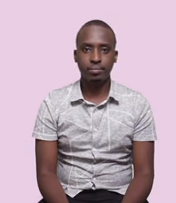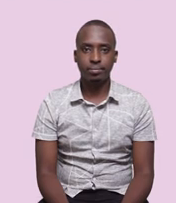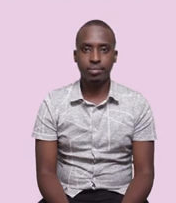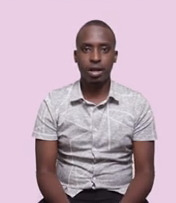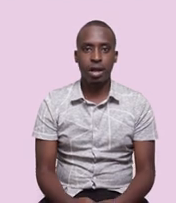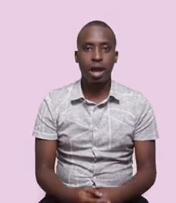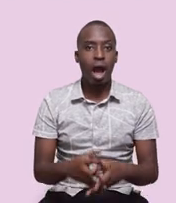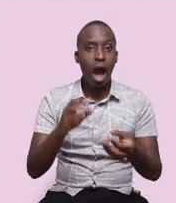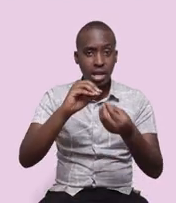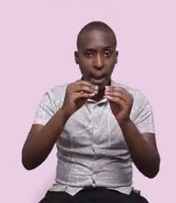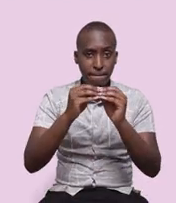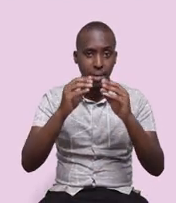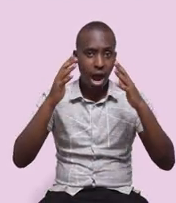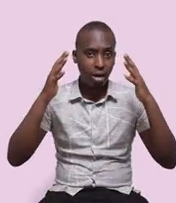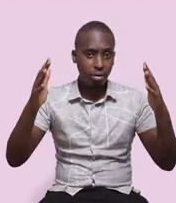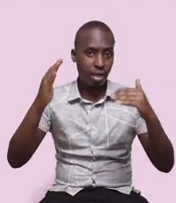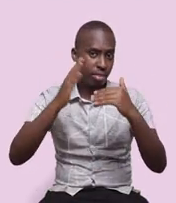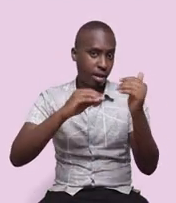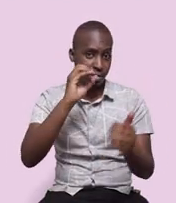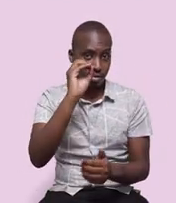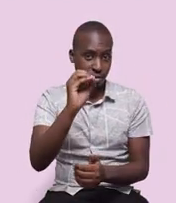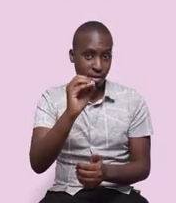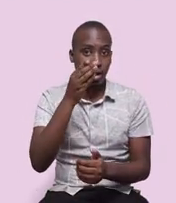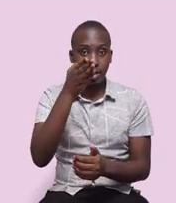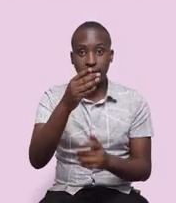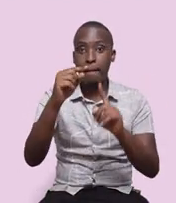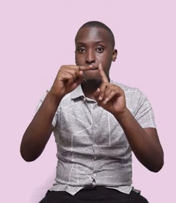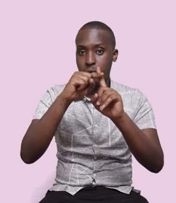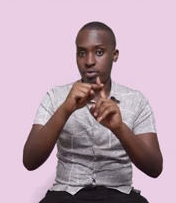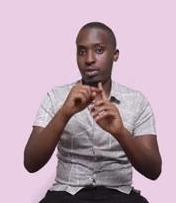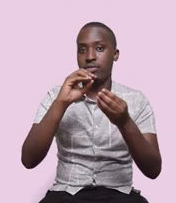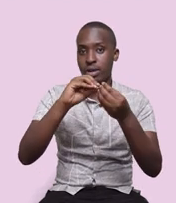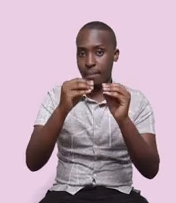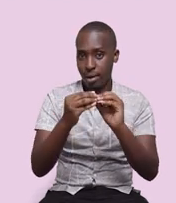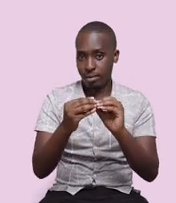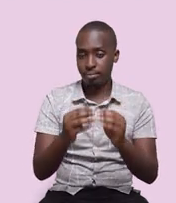A number greater than zero is a positive number.